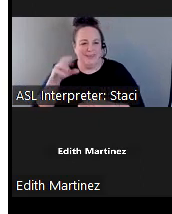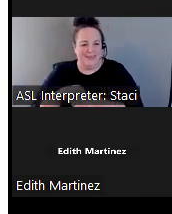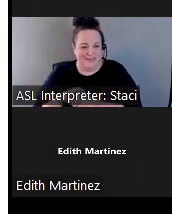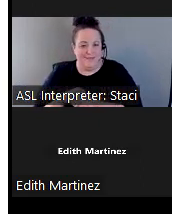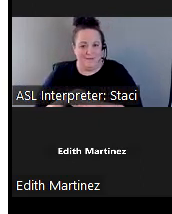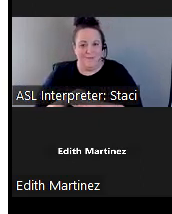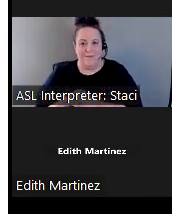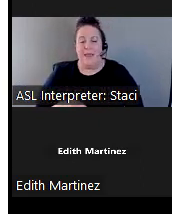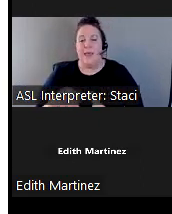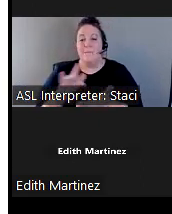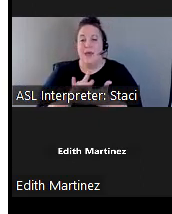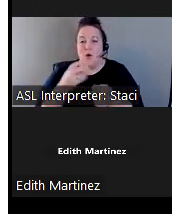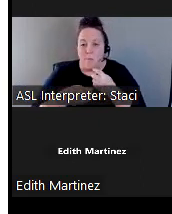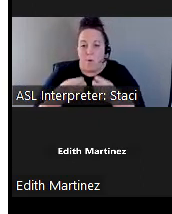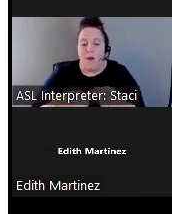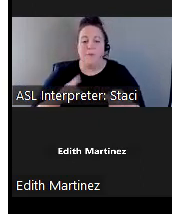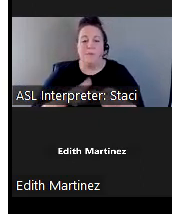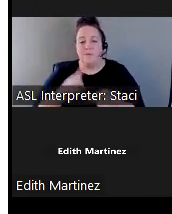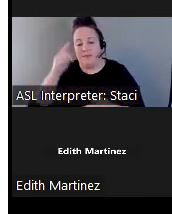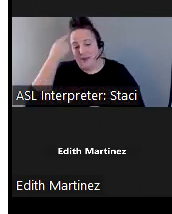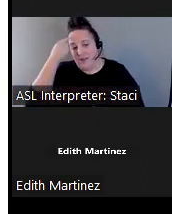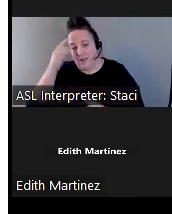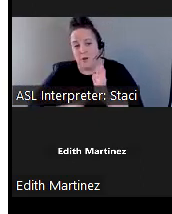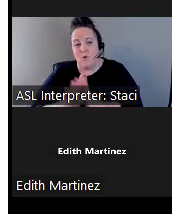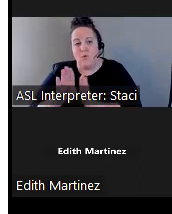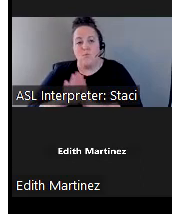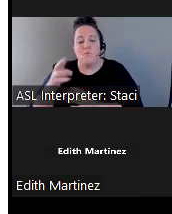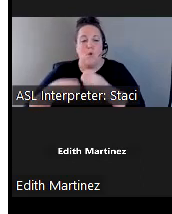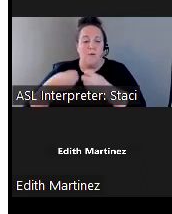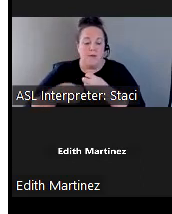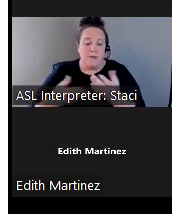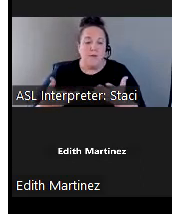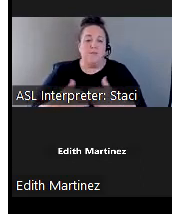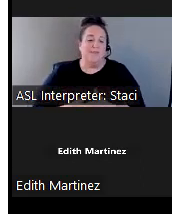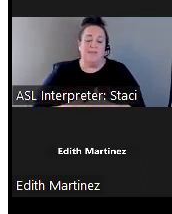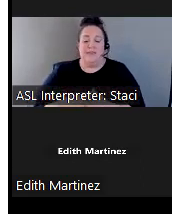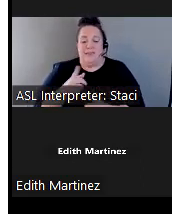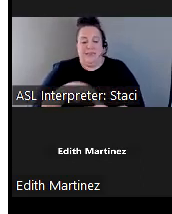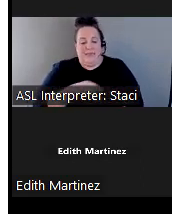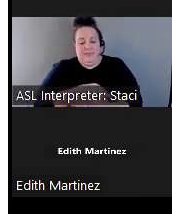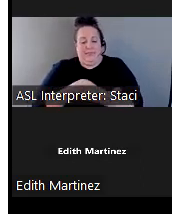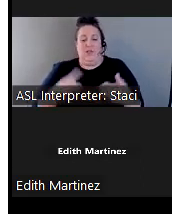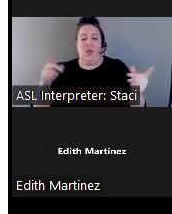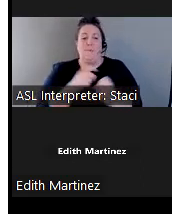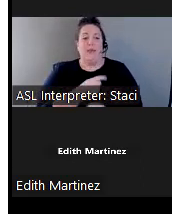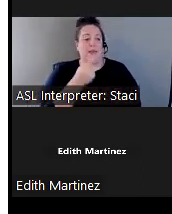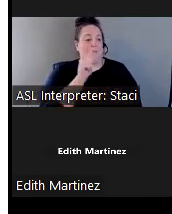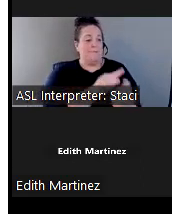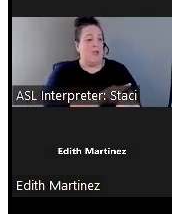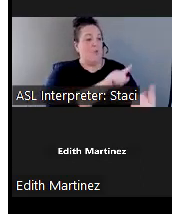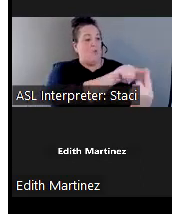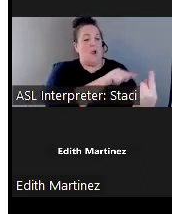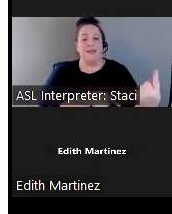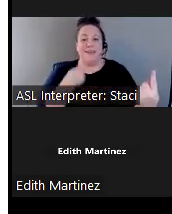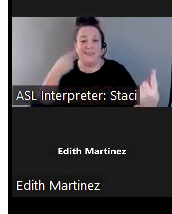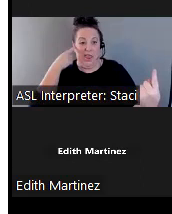have medical issues or developmental issues. And I say that because it's complex. You've met one deaf kid, you've met one deaf kid.